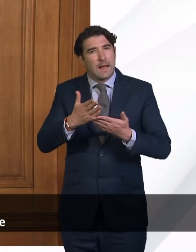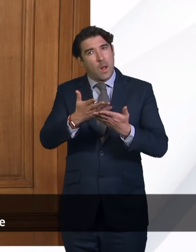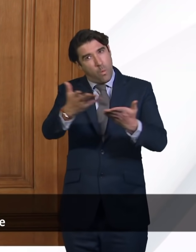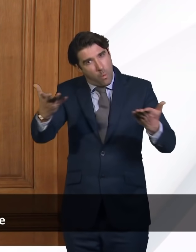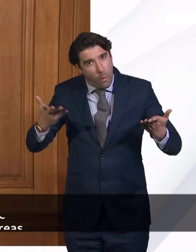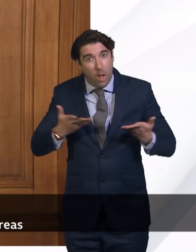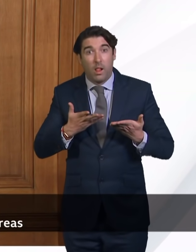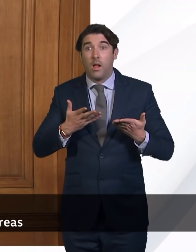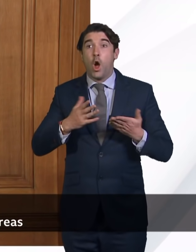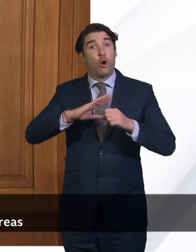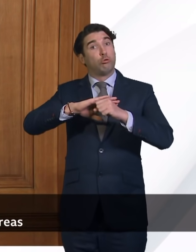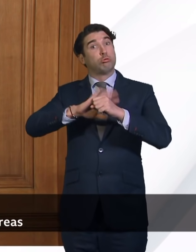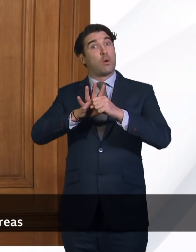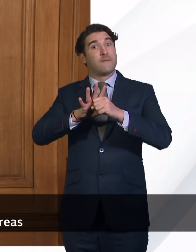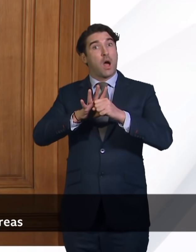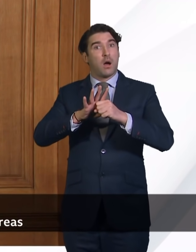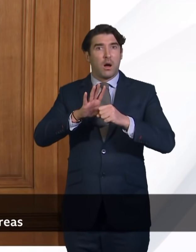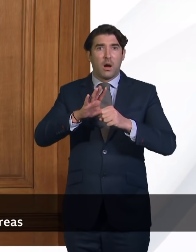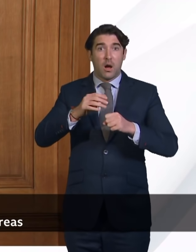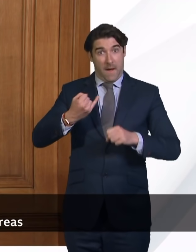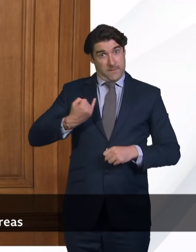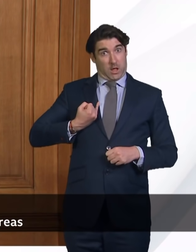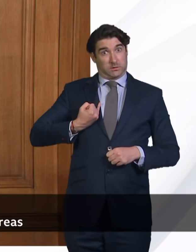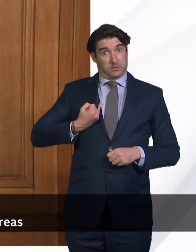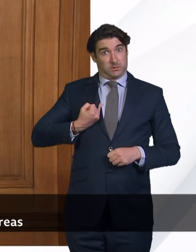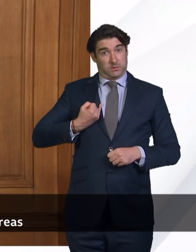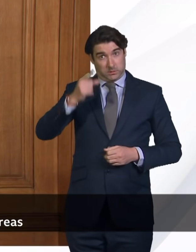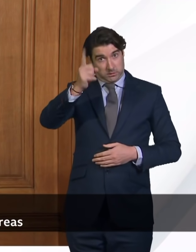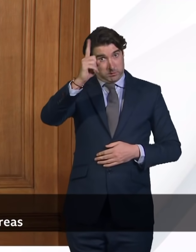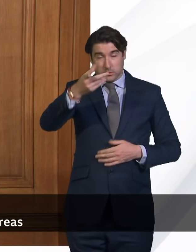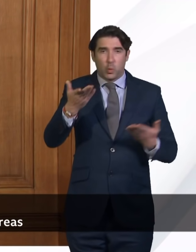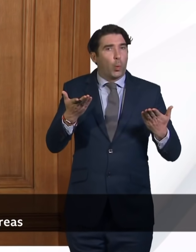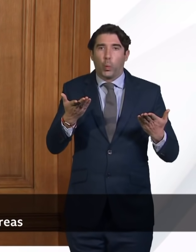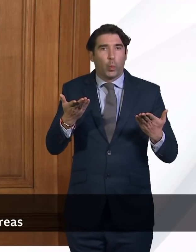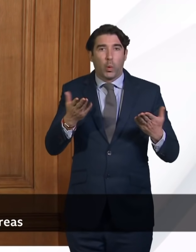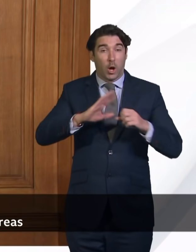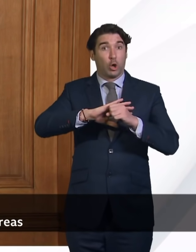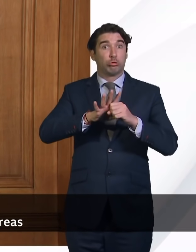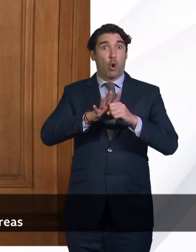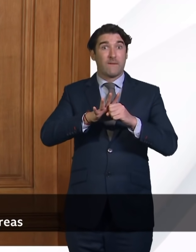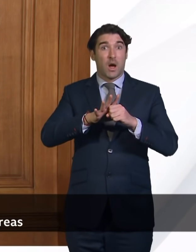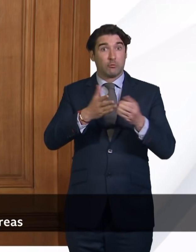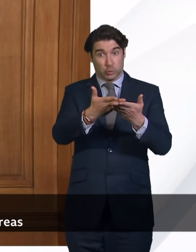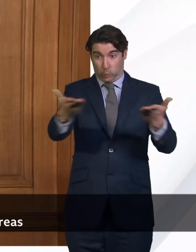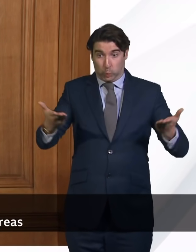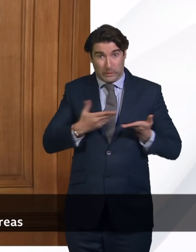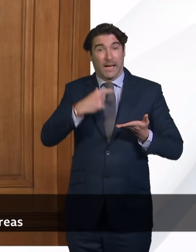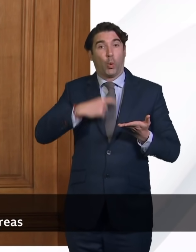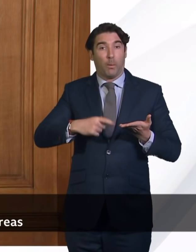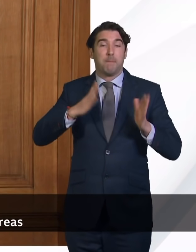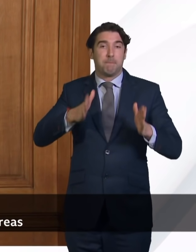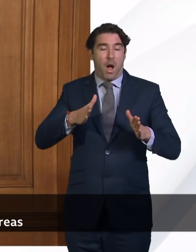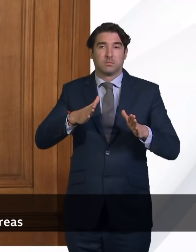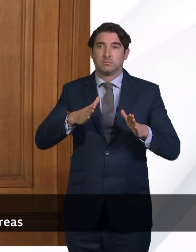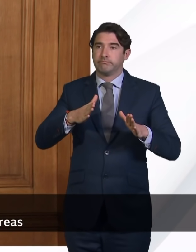do. I mean, it's something that you can't literally enforce upon people. It's something that we need to do and take accountability for, because by